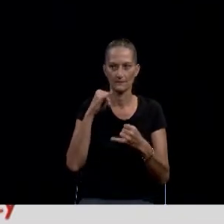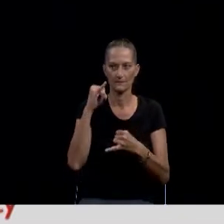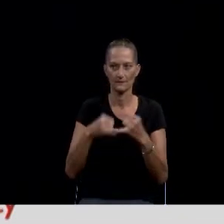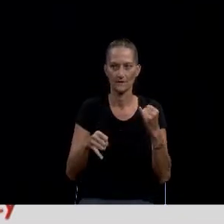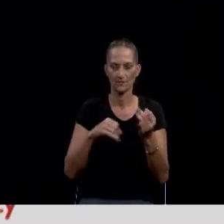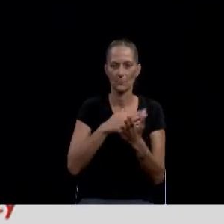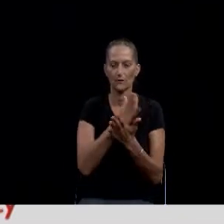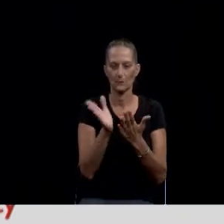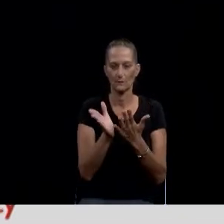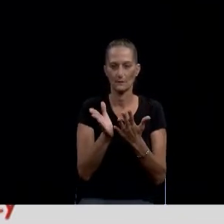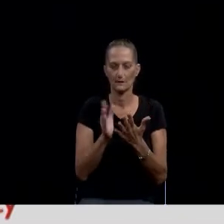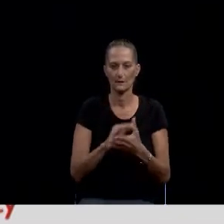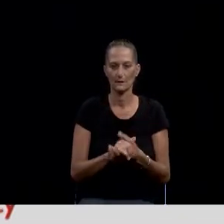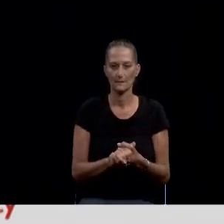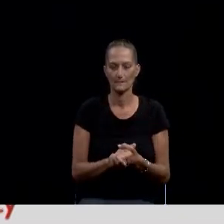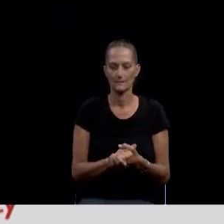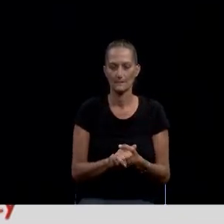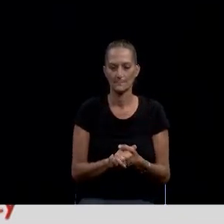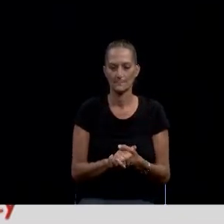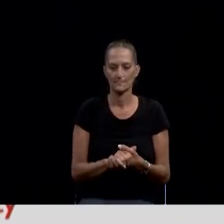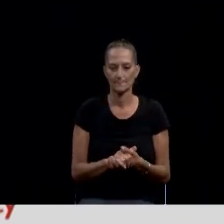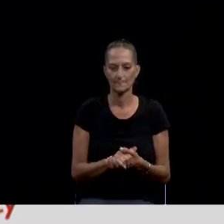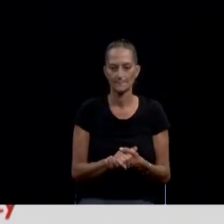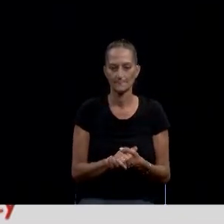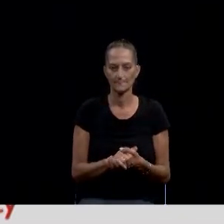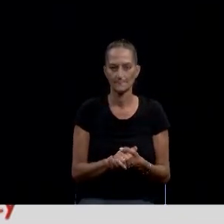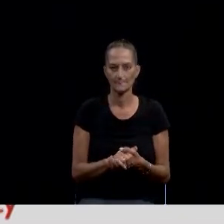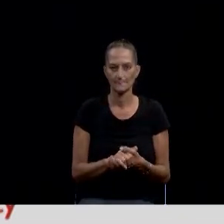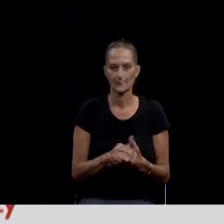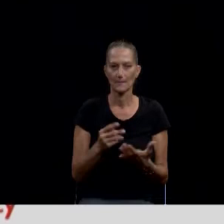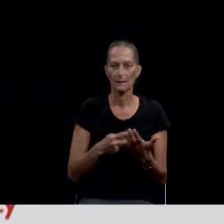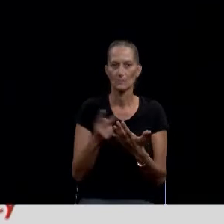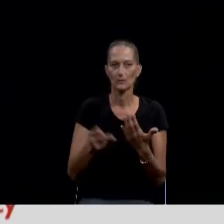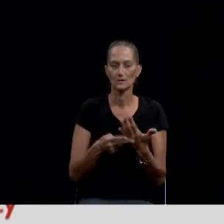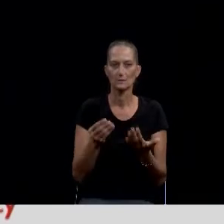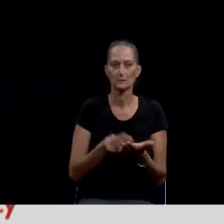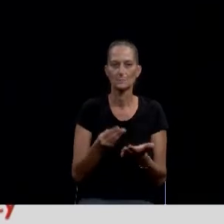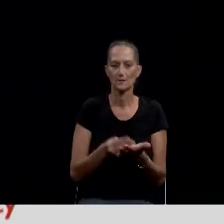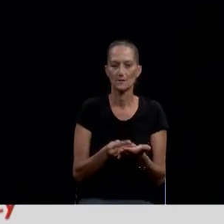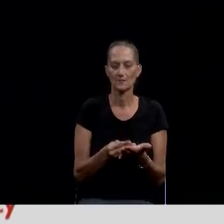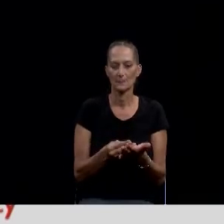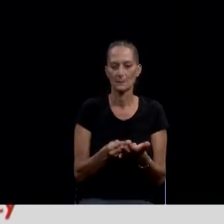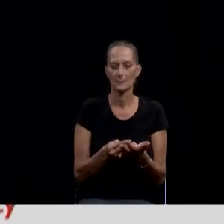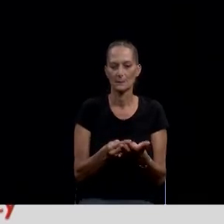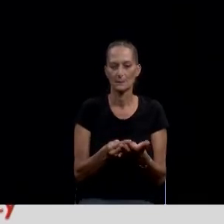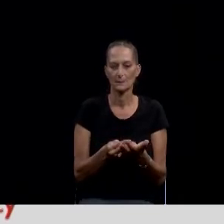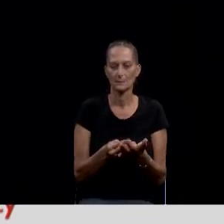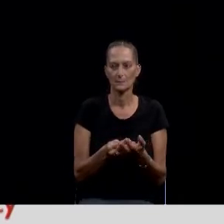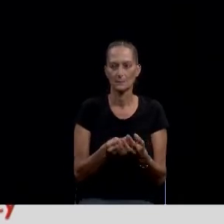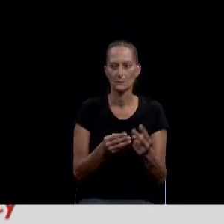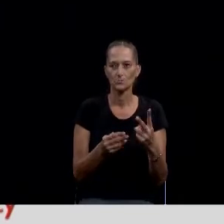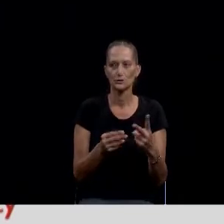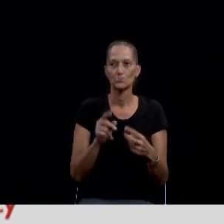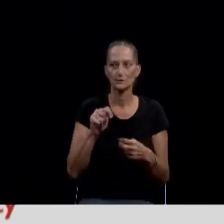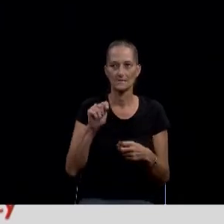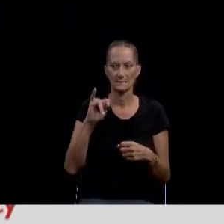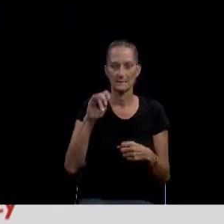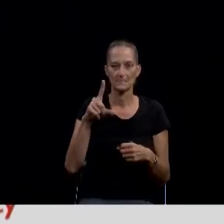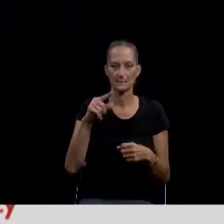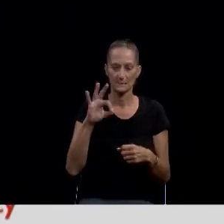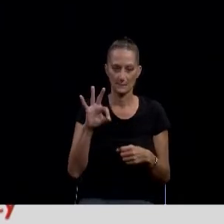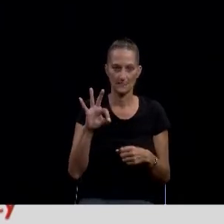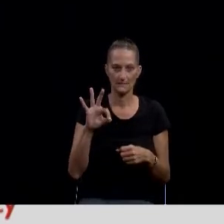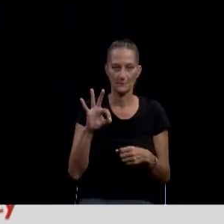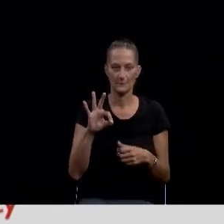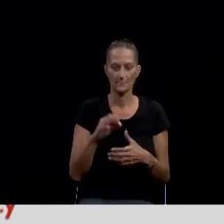The project's funding has come primarily from the 2 TIF awards we mentioned, but you'll also recall having kicked in some utilities dollars to build a sewer line we